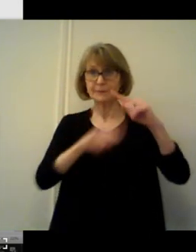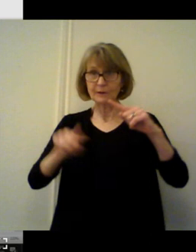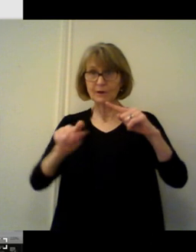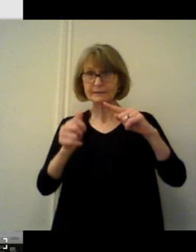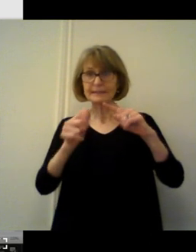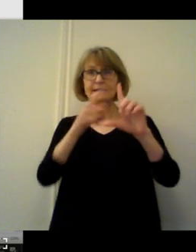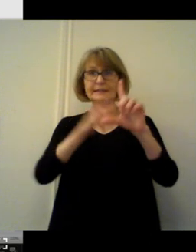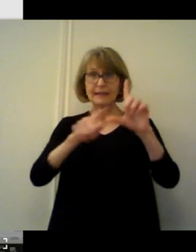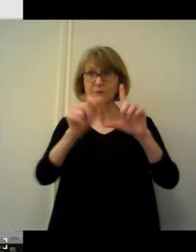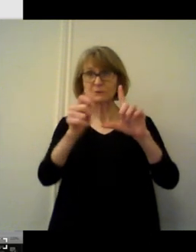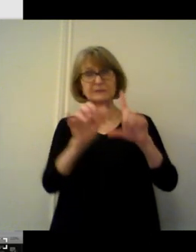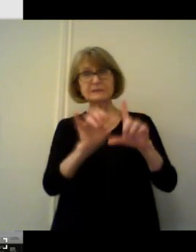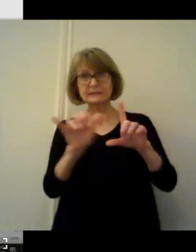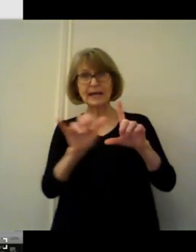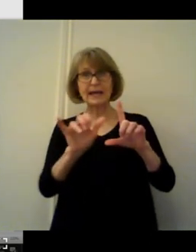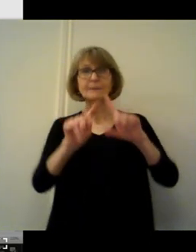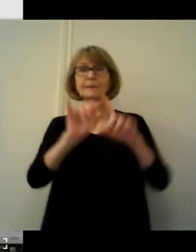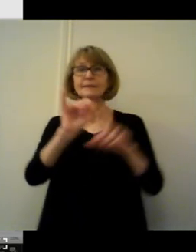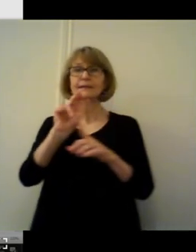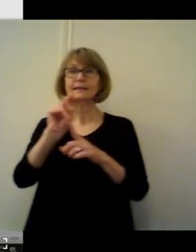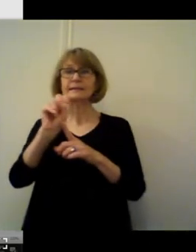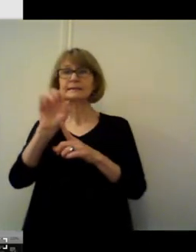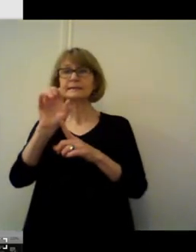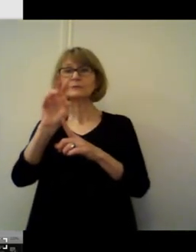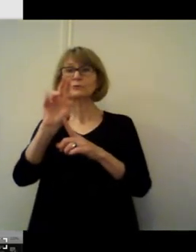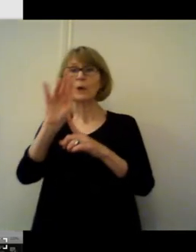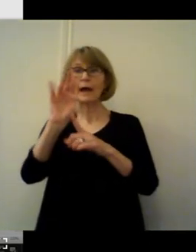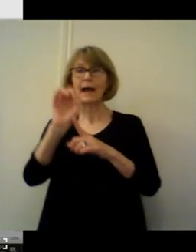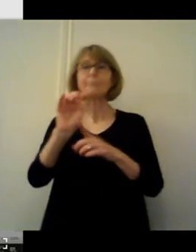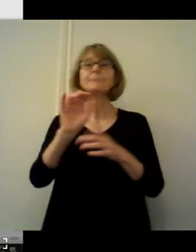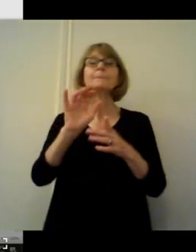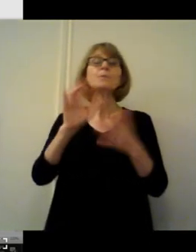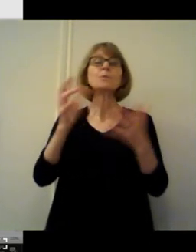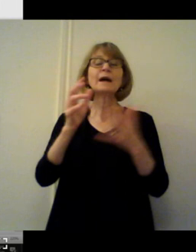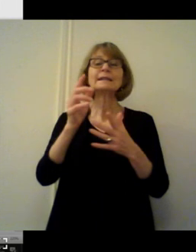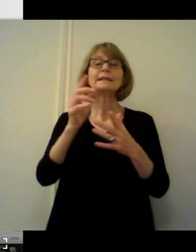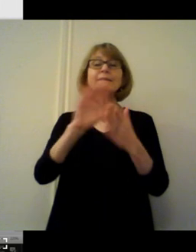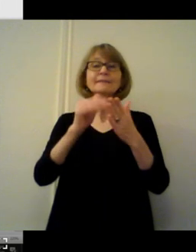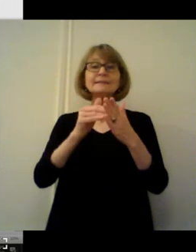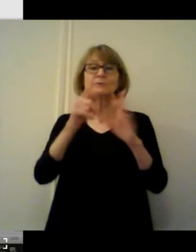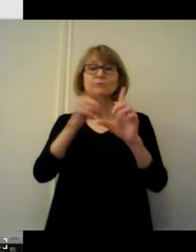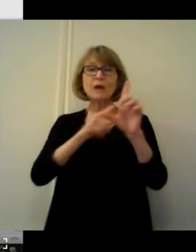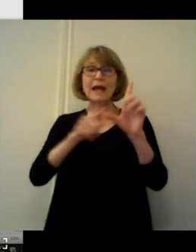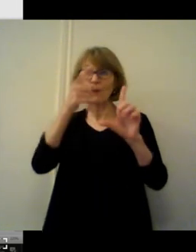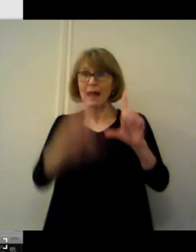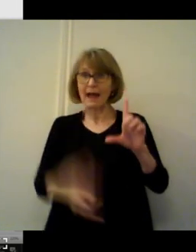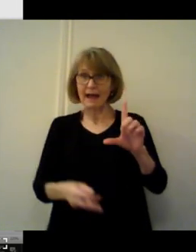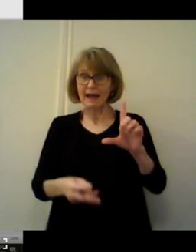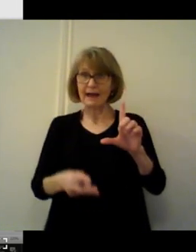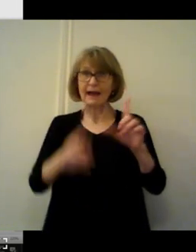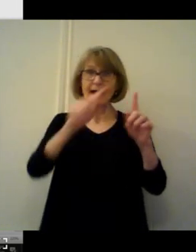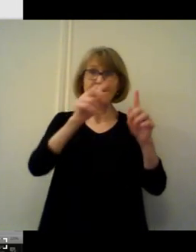the inscribed angle? Look, inscribed angle is half the central angle and half the intercepted arc. So look at this. If the intercepted